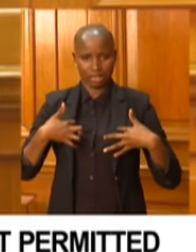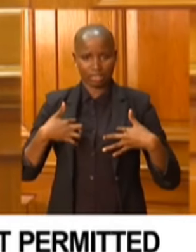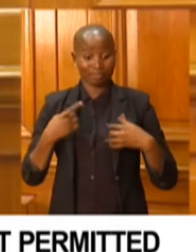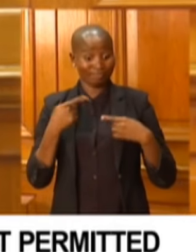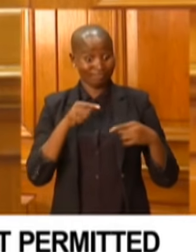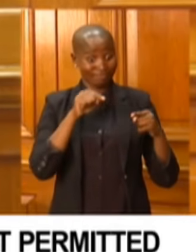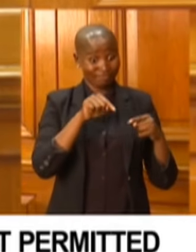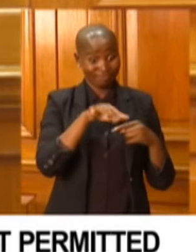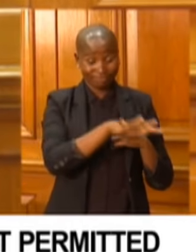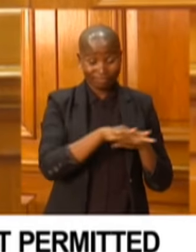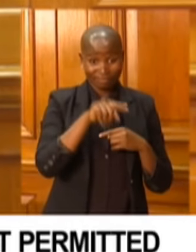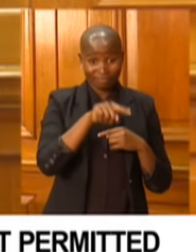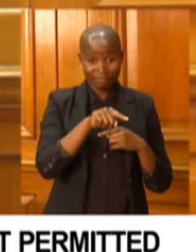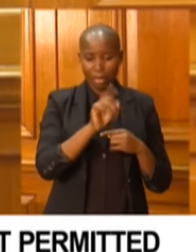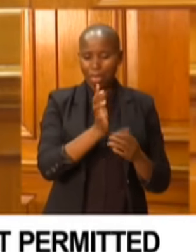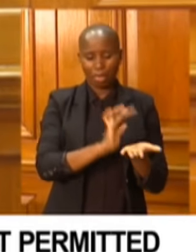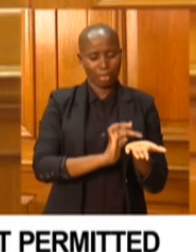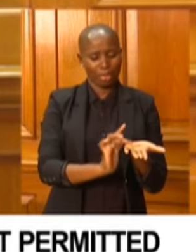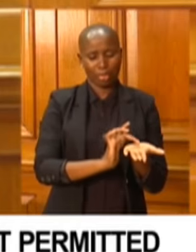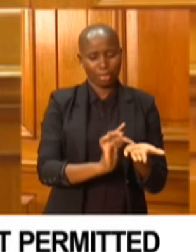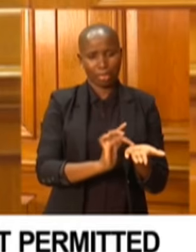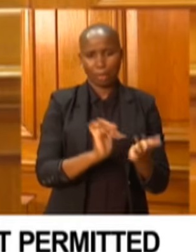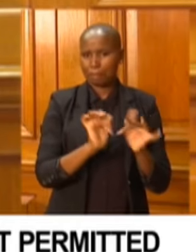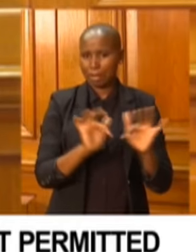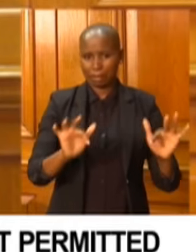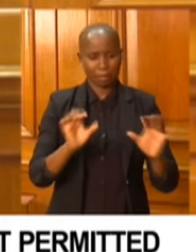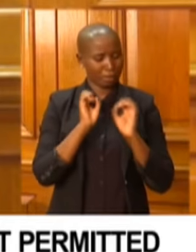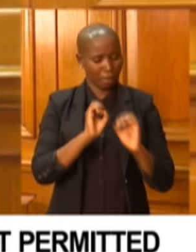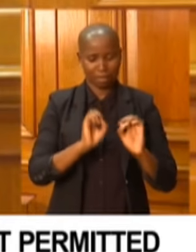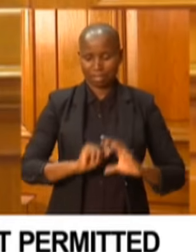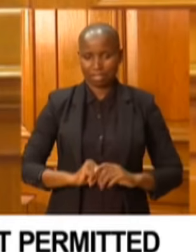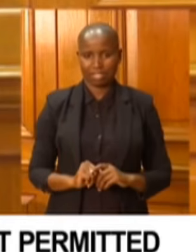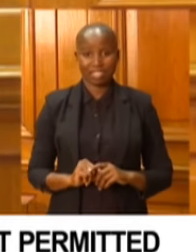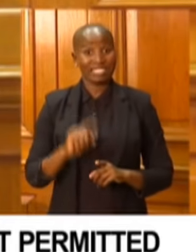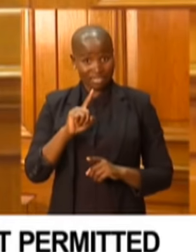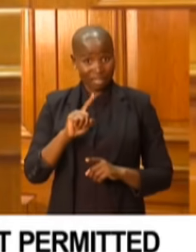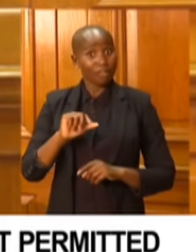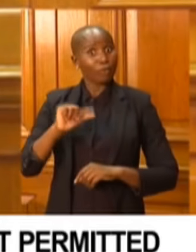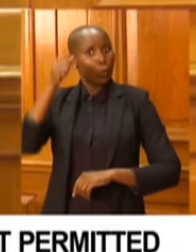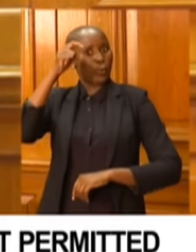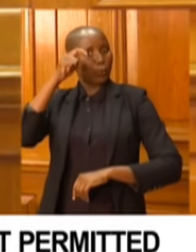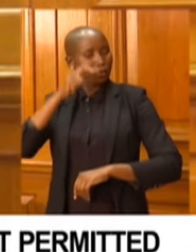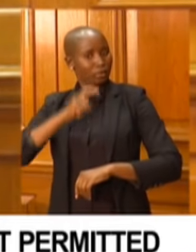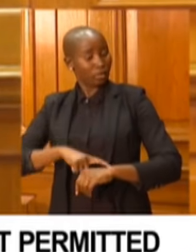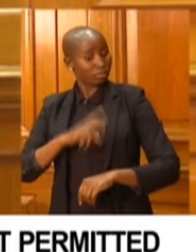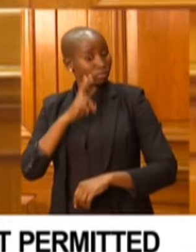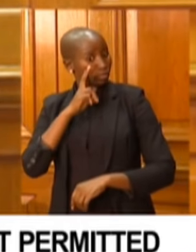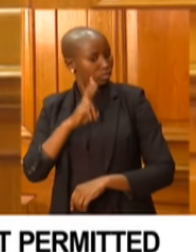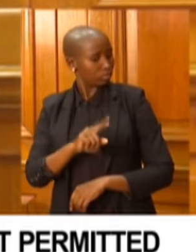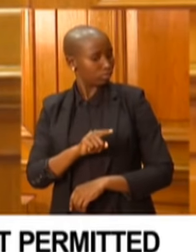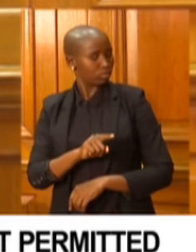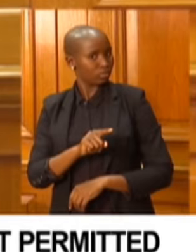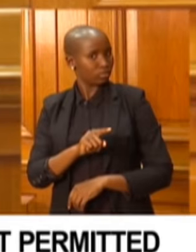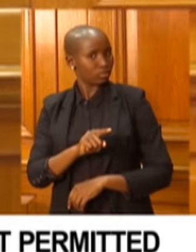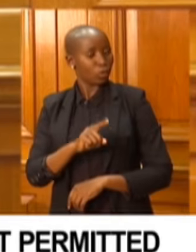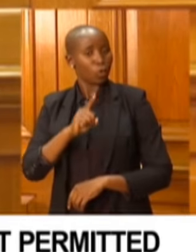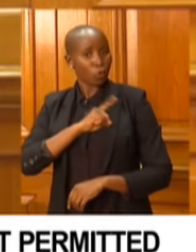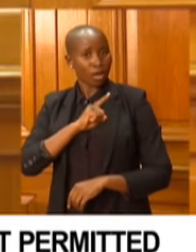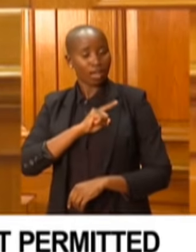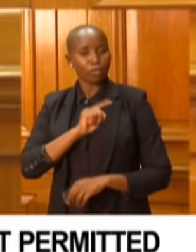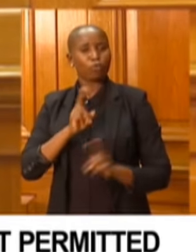That trauma ward was empty for the very first time since Chris Hani